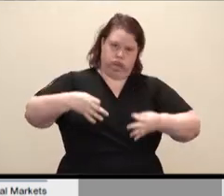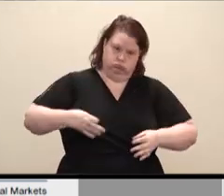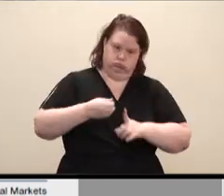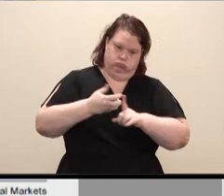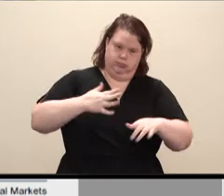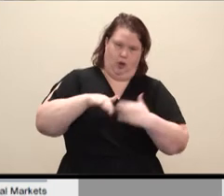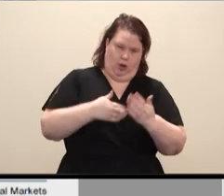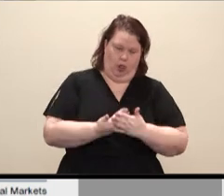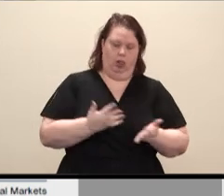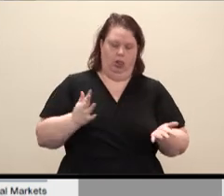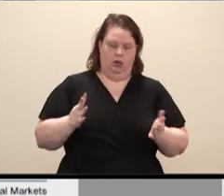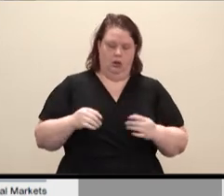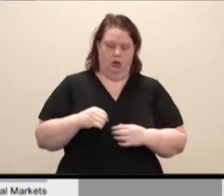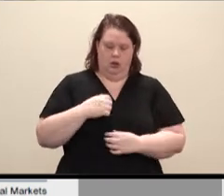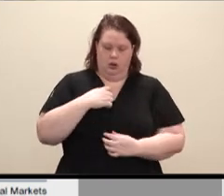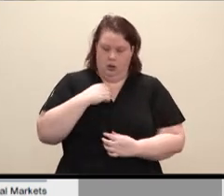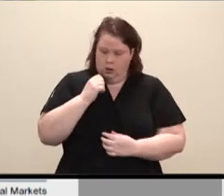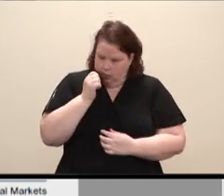but